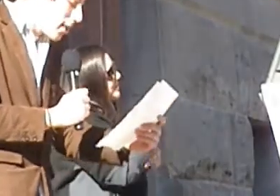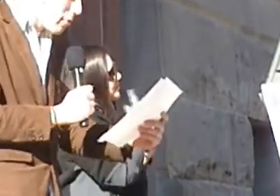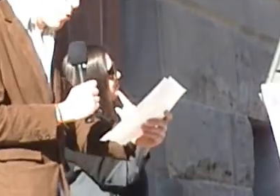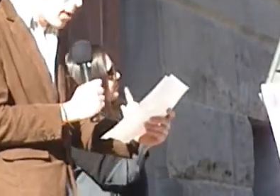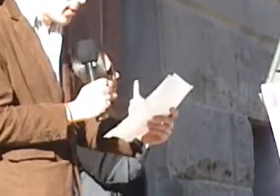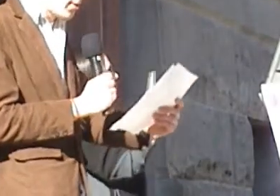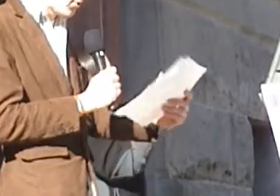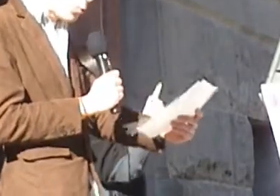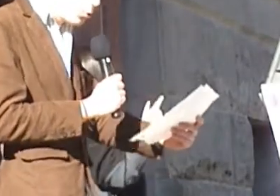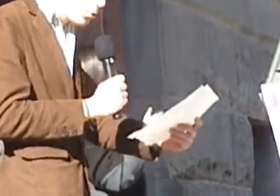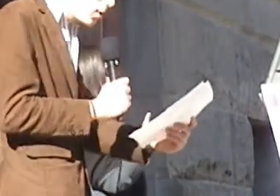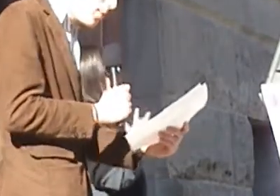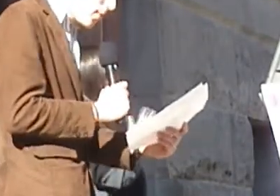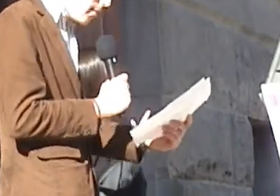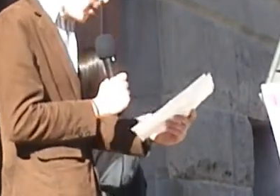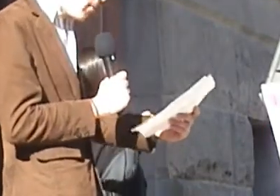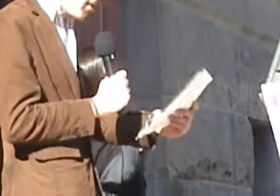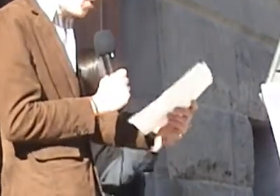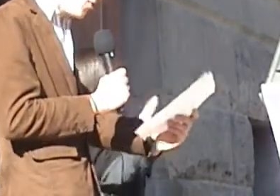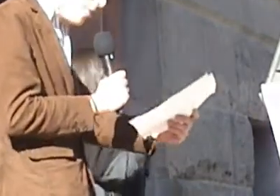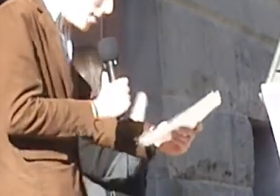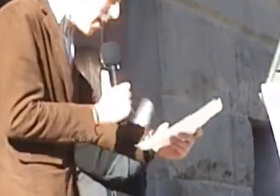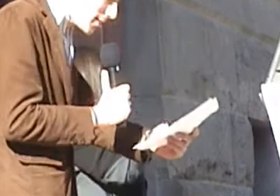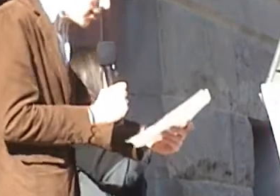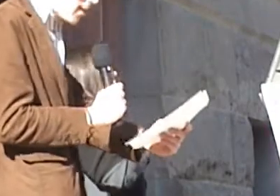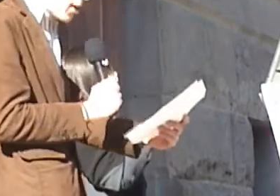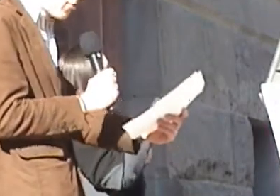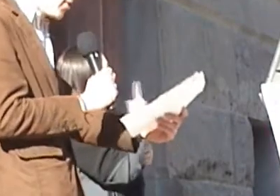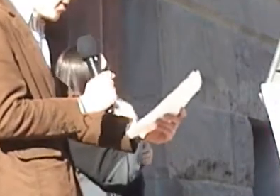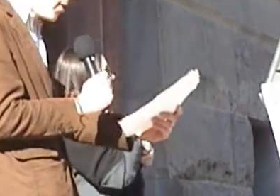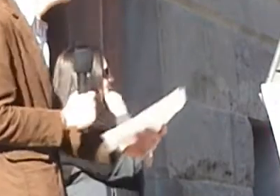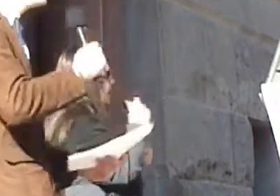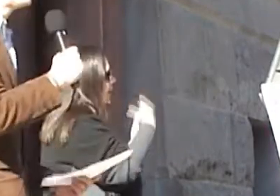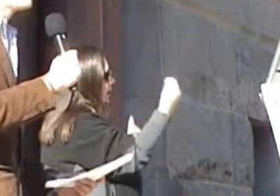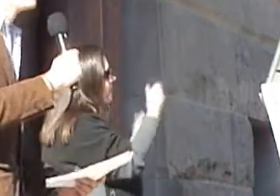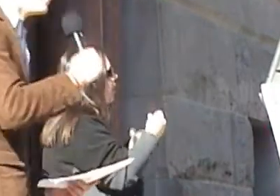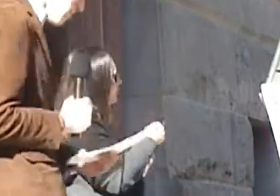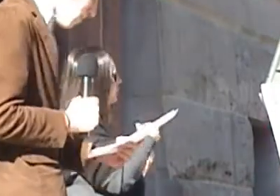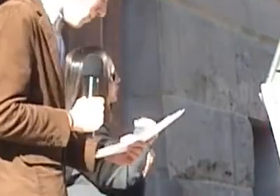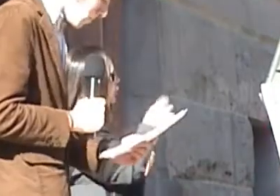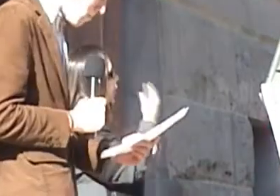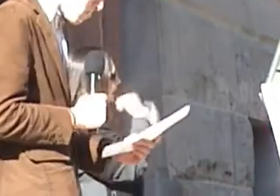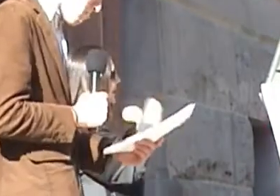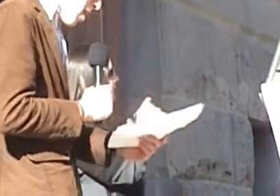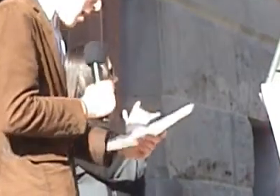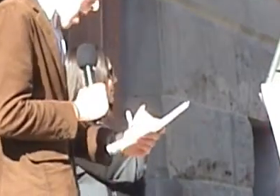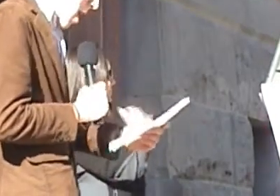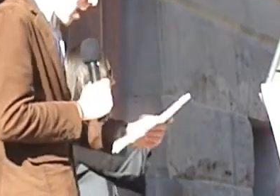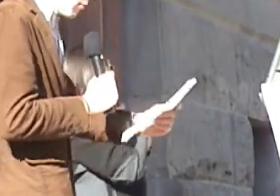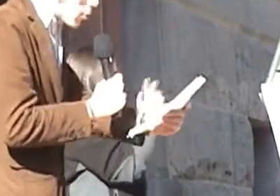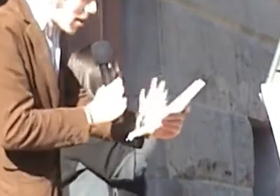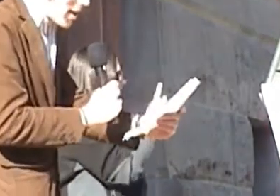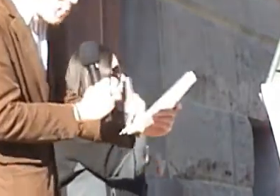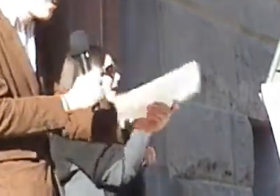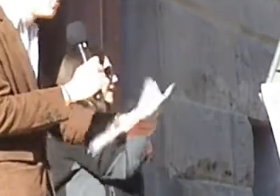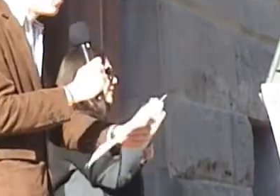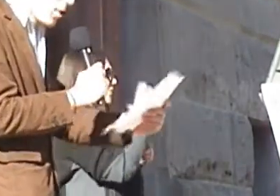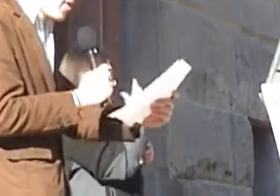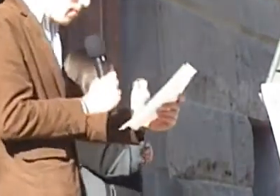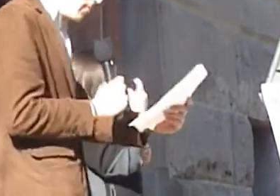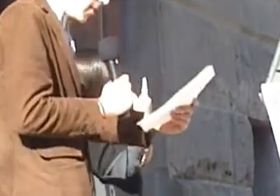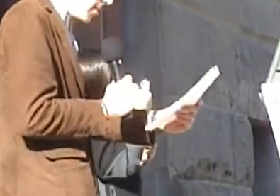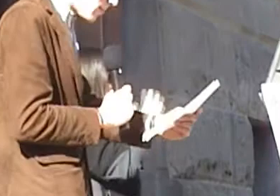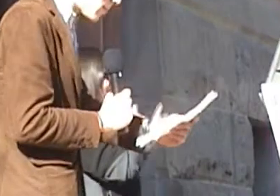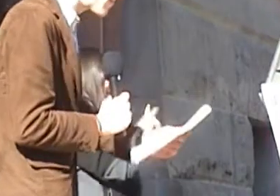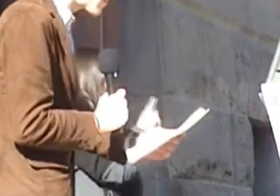Eventually, she started giving me rides to school, telling me, you know, every day as I stepped out from her car, eat the bear tape. I didn't know where that came from, but I understood